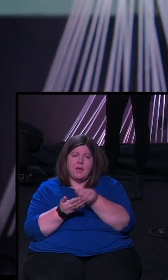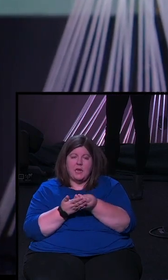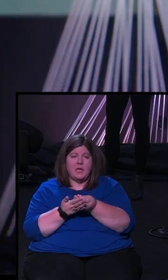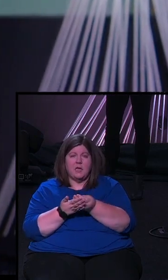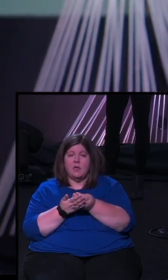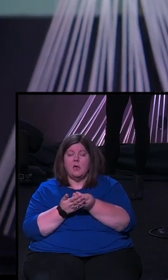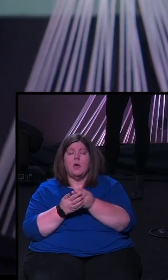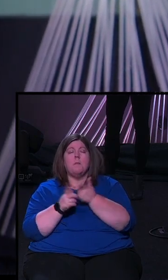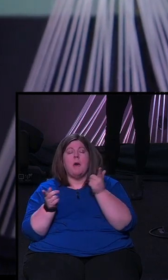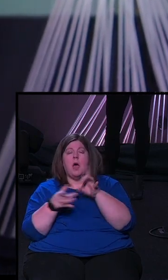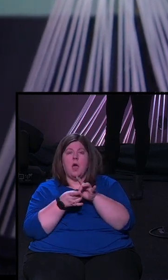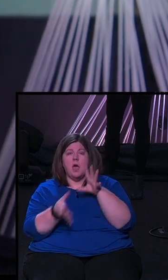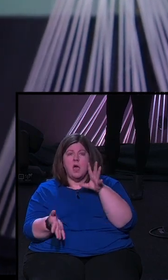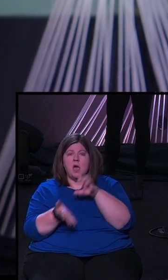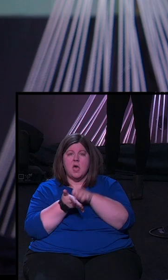but from sin.